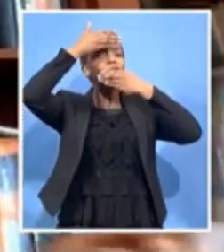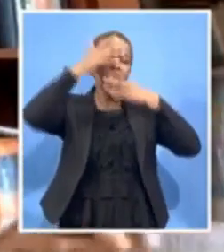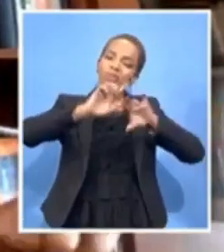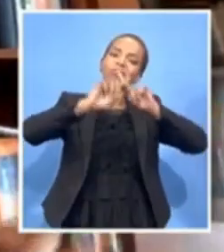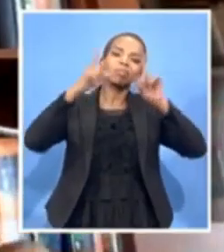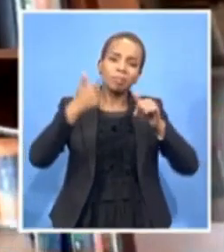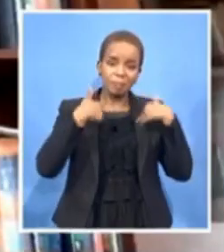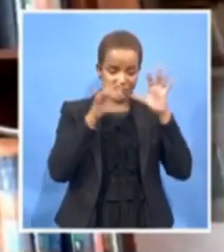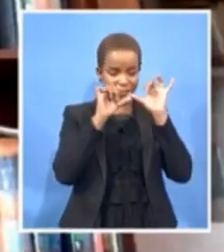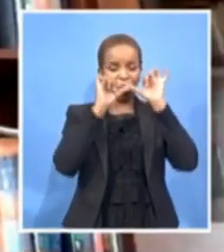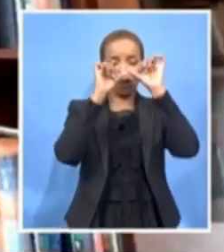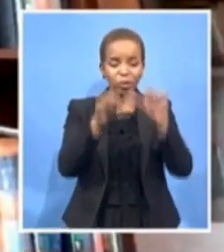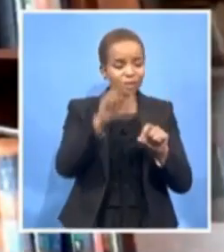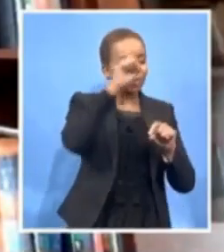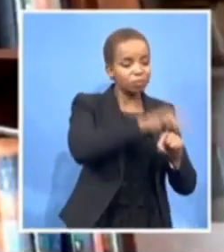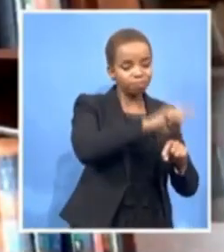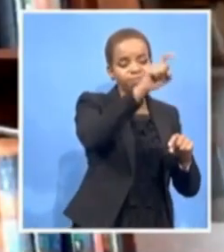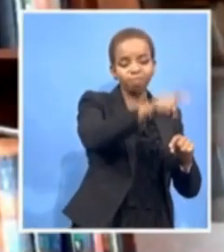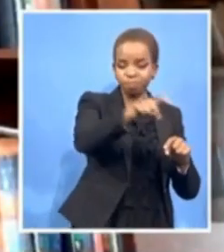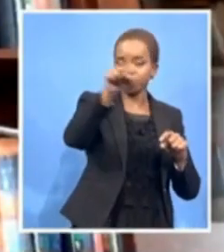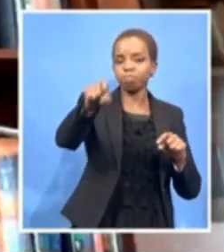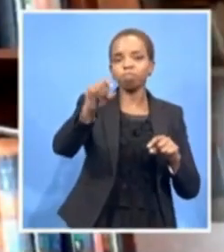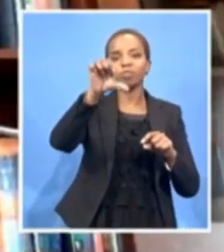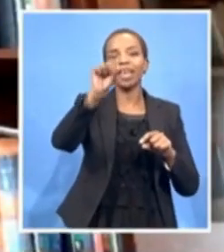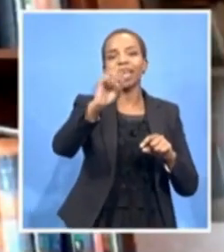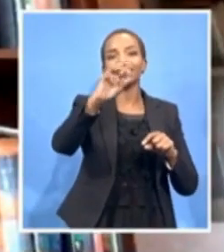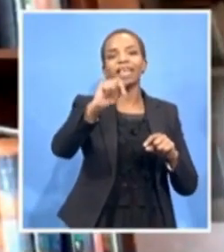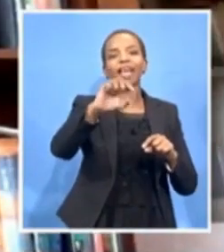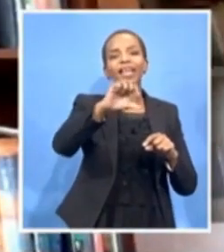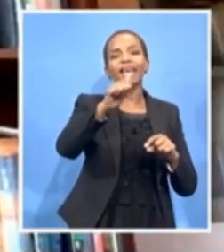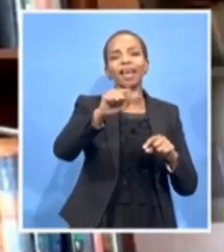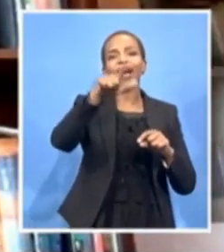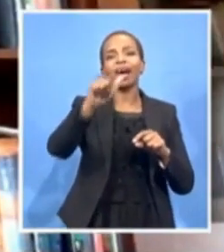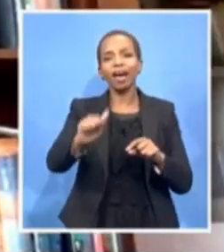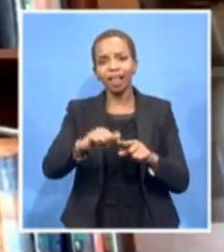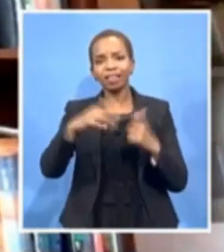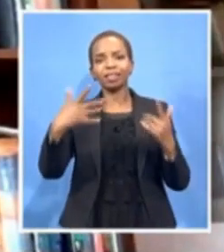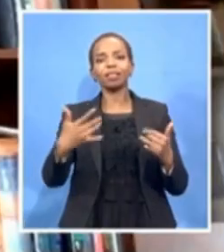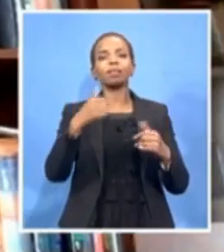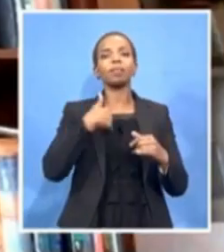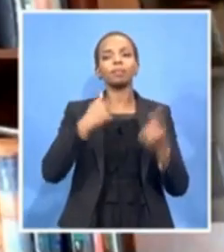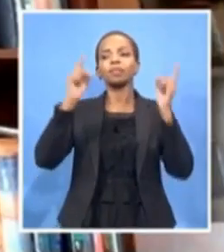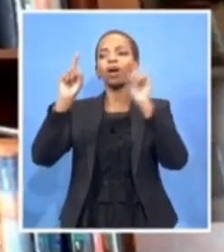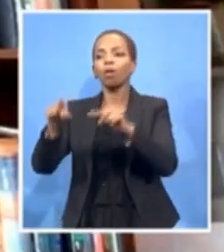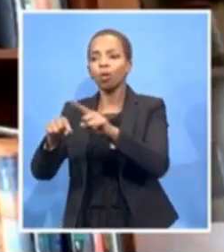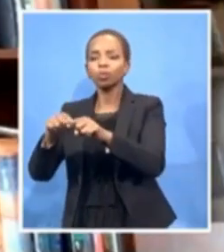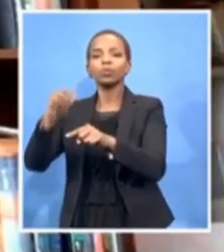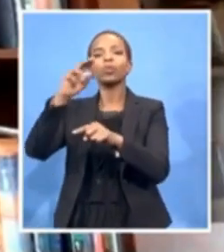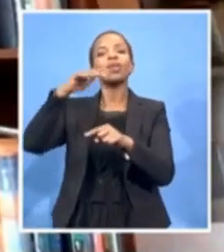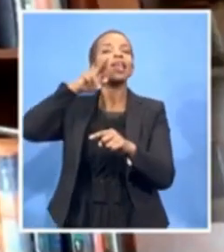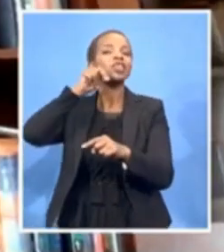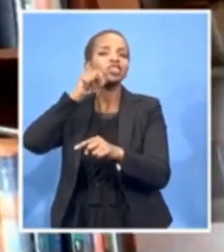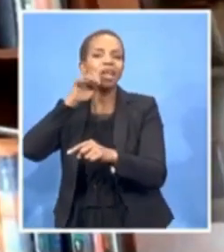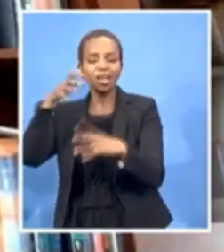Senegal, and I go to Mauritania, and I go to Niger, and I go to Nigeria, and I go to Burkina Faso, and I